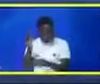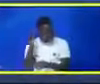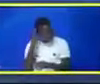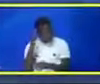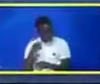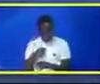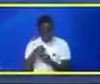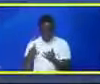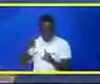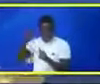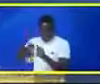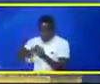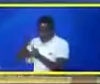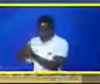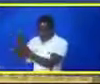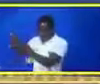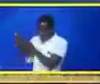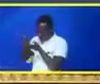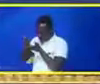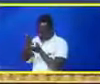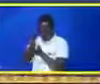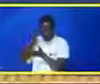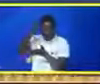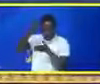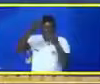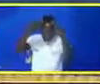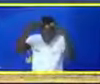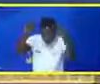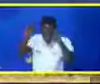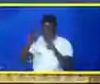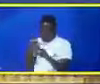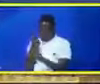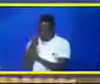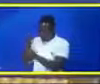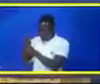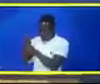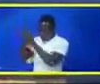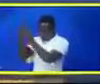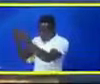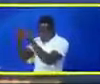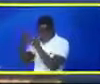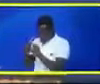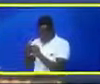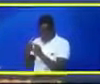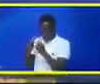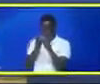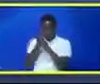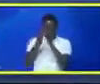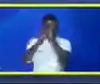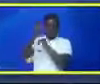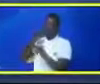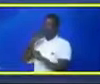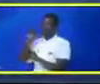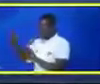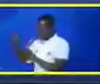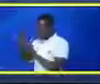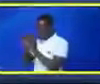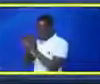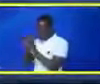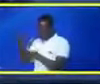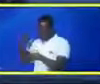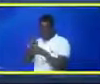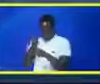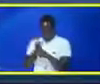Every helper of destiny who must come under divine alignment to make for the answers of